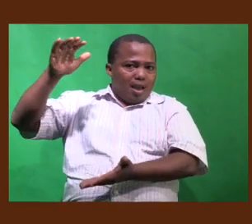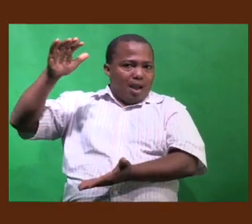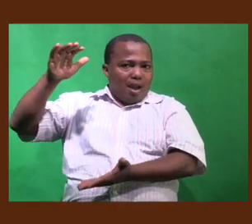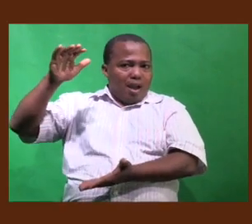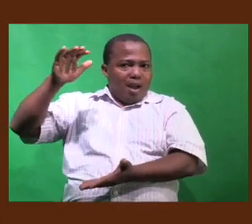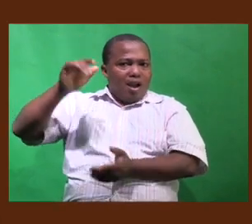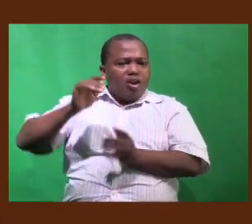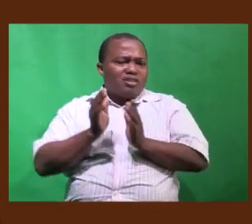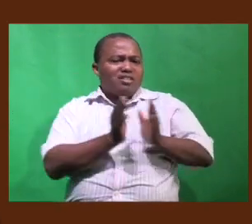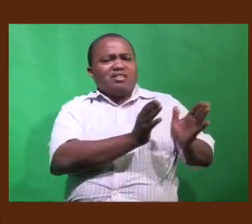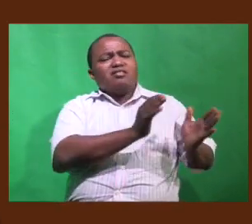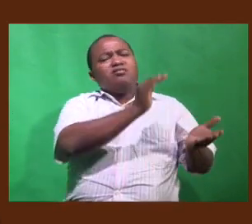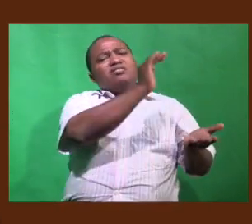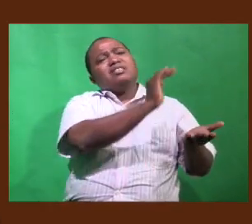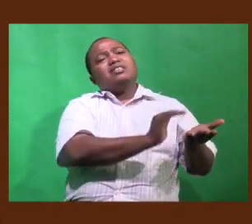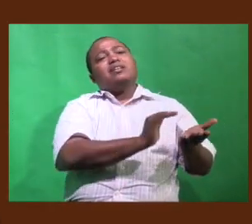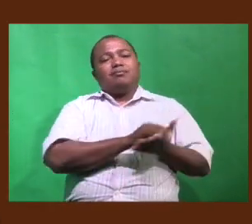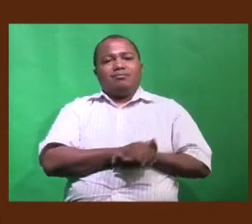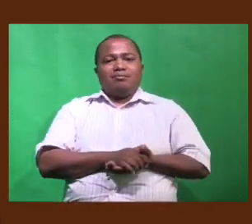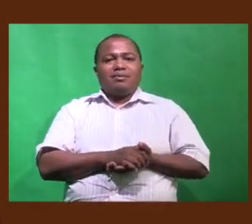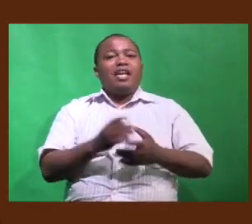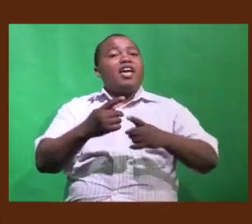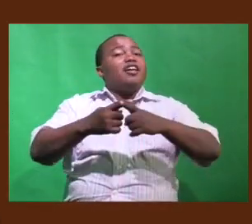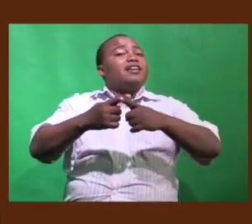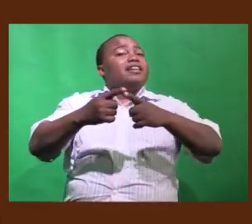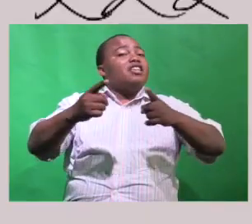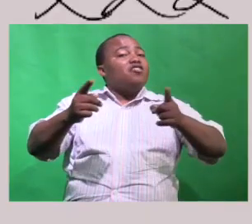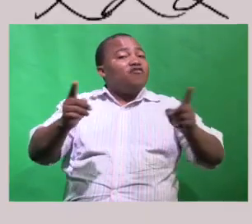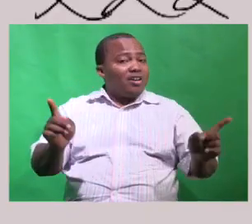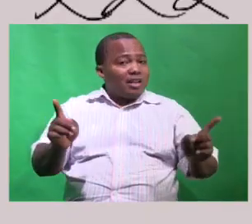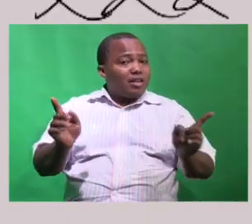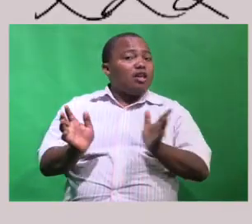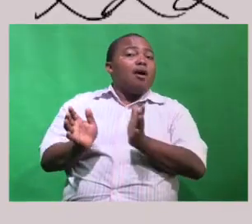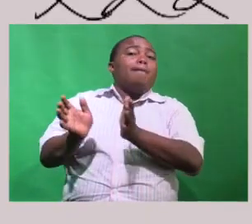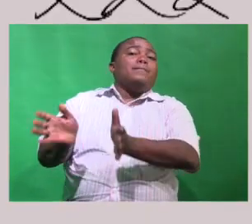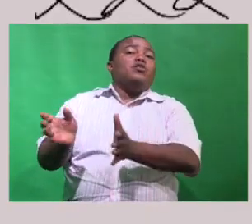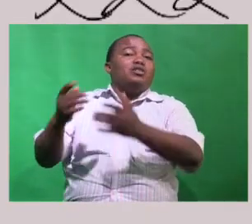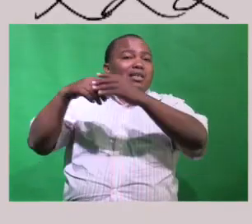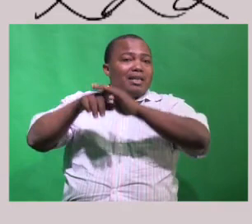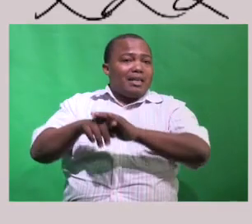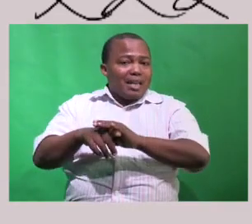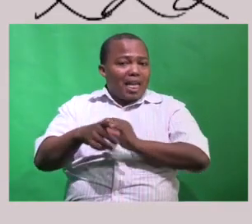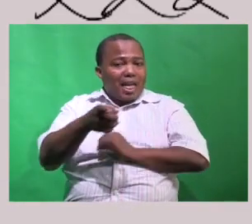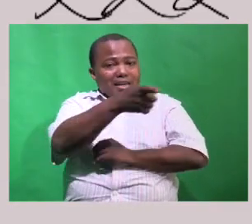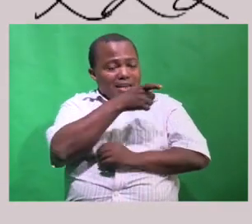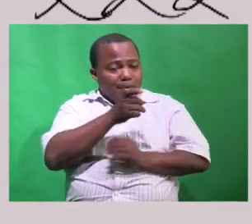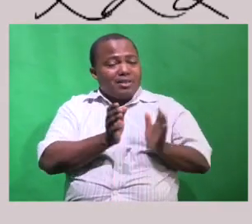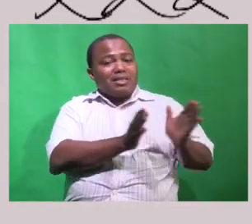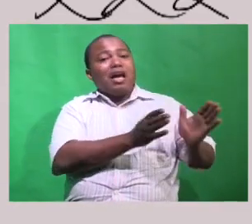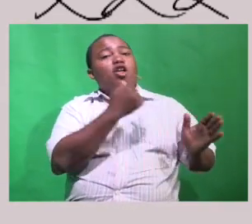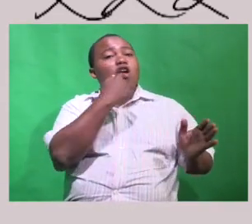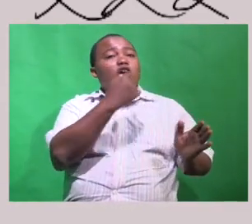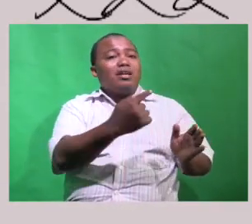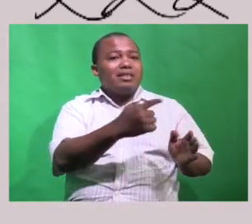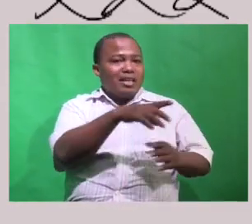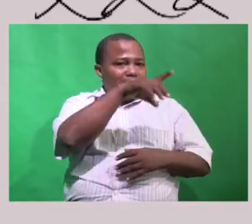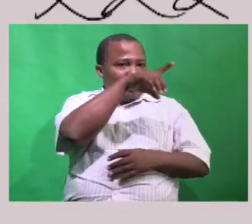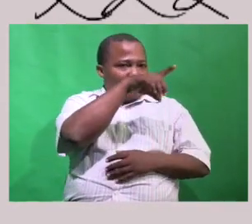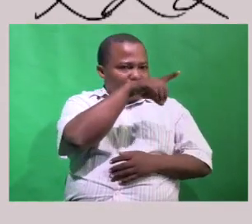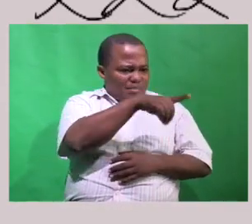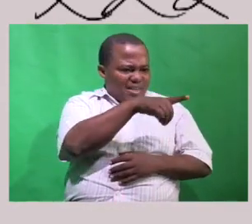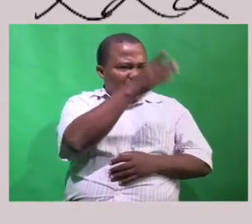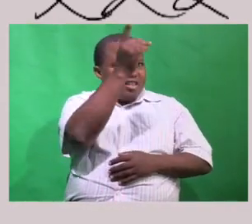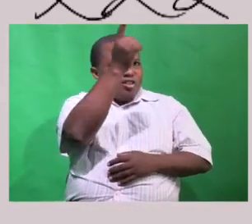side. The difference you put on a debit side, you say P and L.